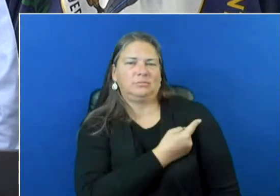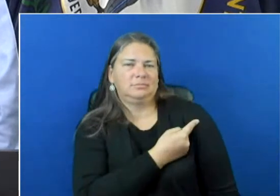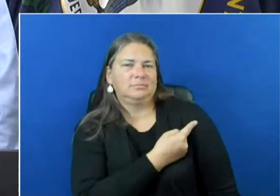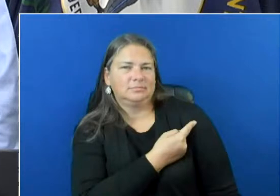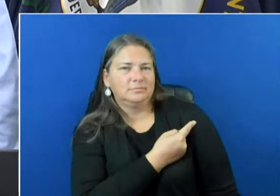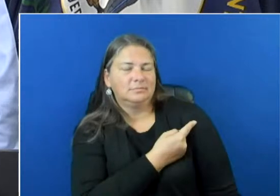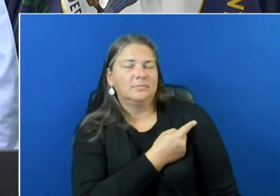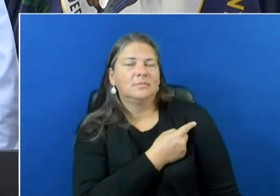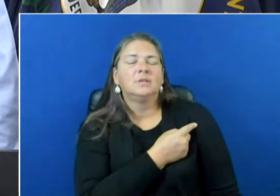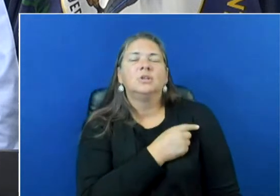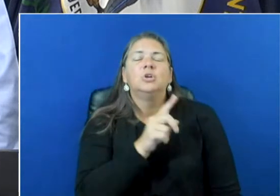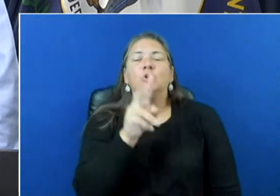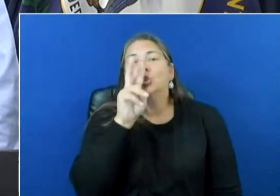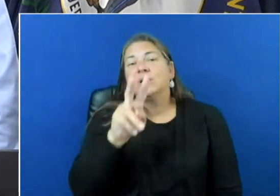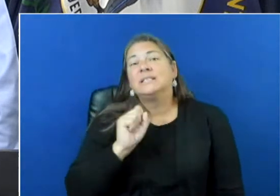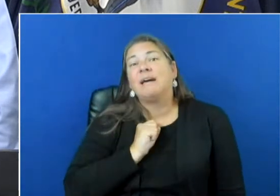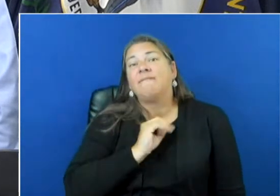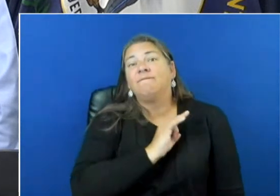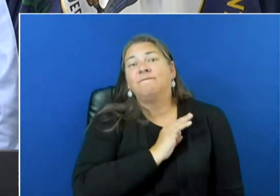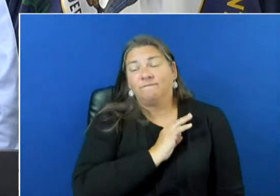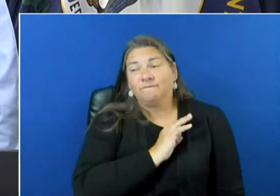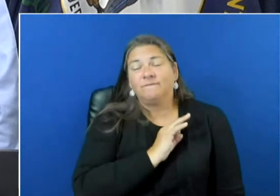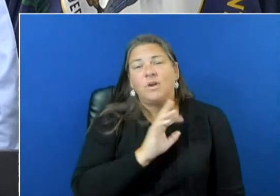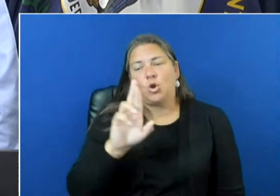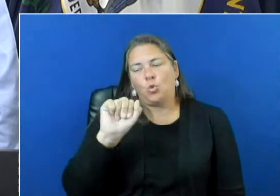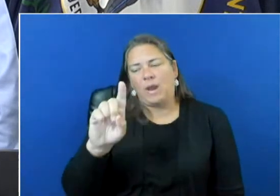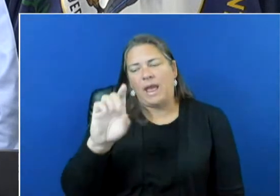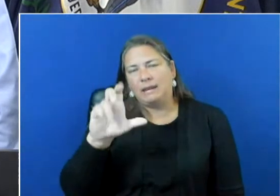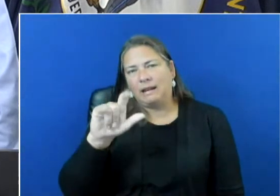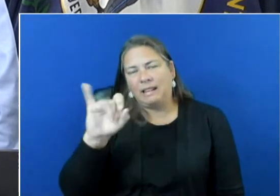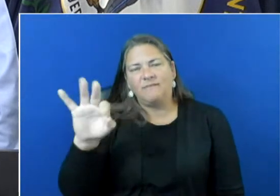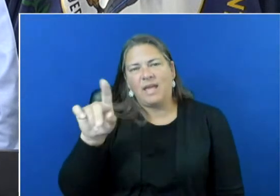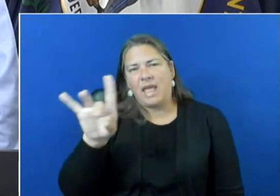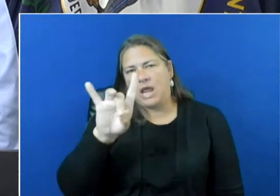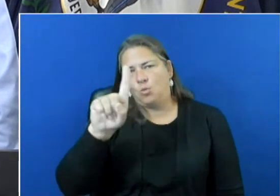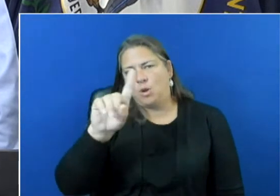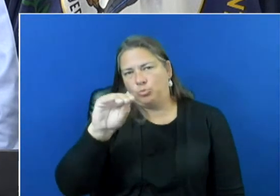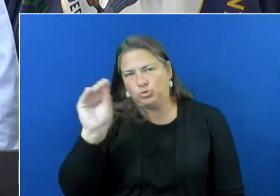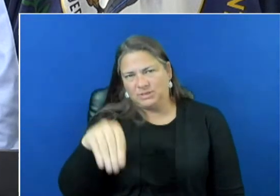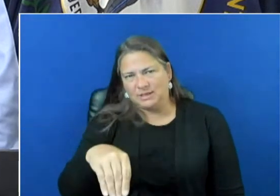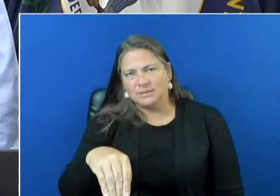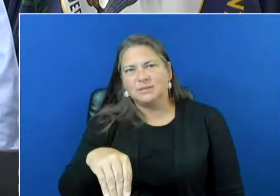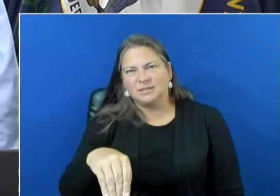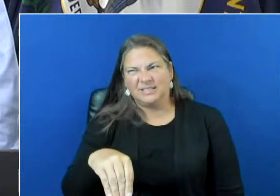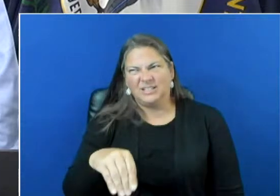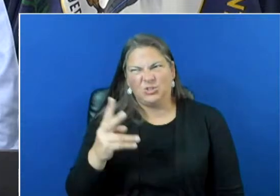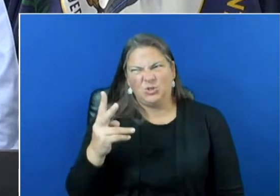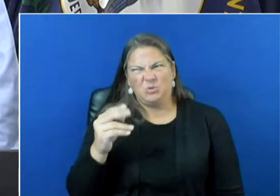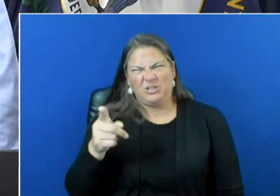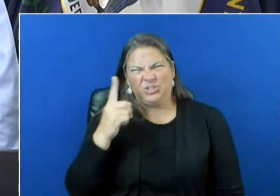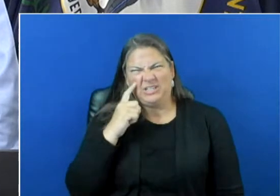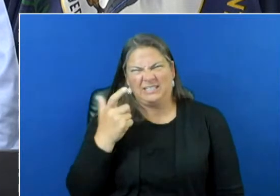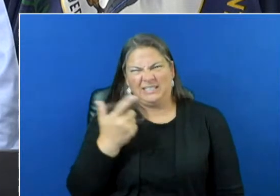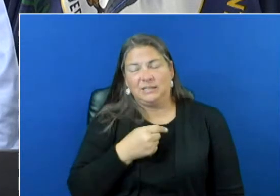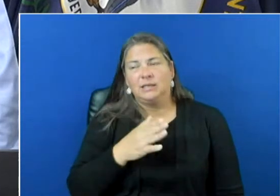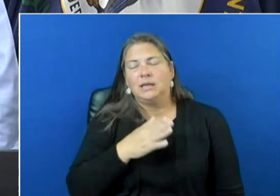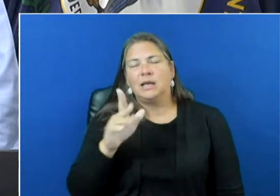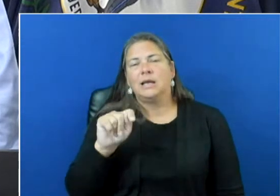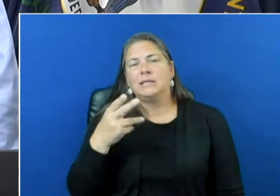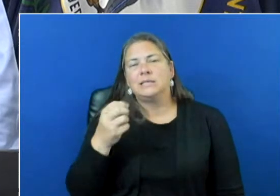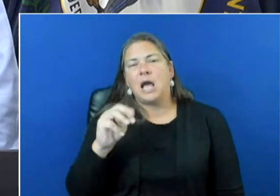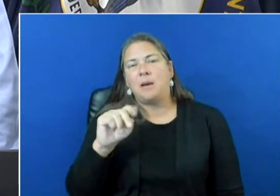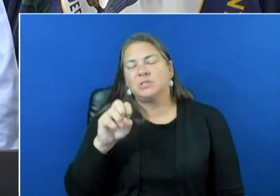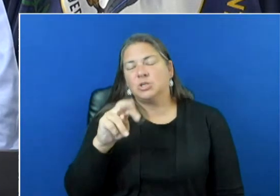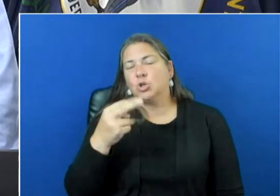staff, Radcliffe, 81%, with a couple more just taking theirs. Thompson Hood, 71.8%,